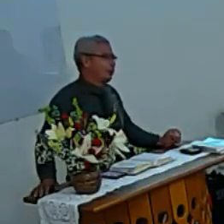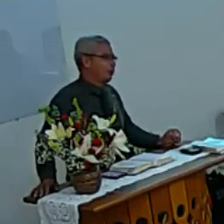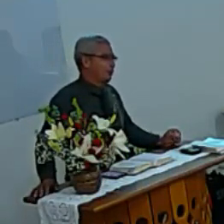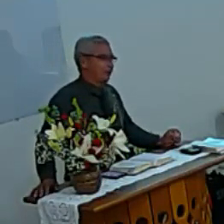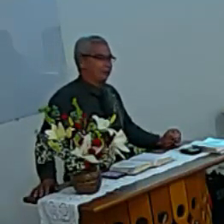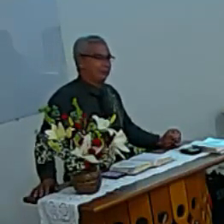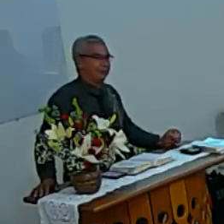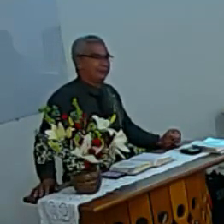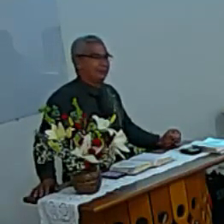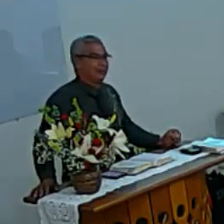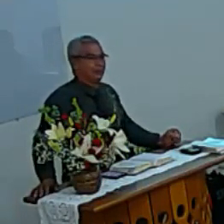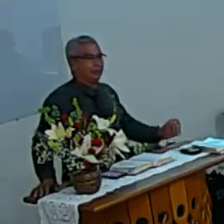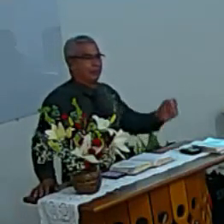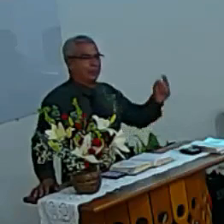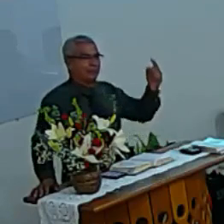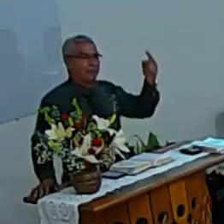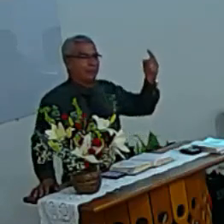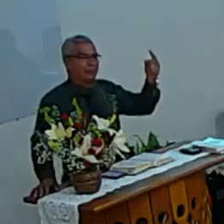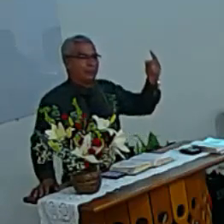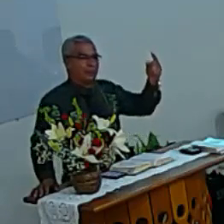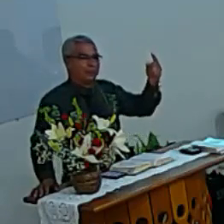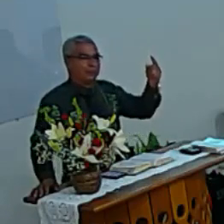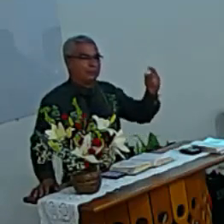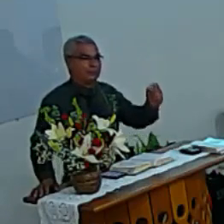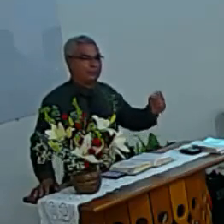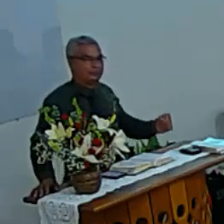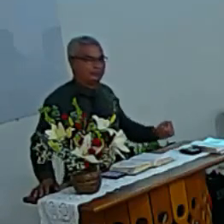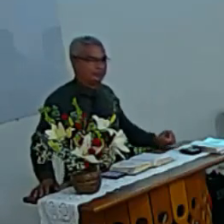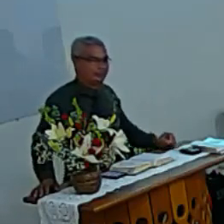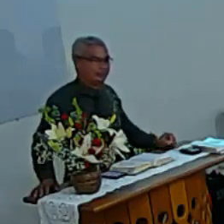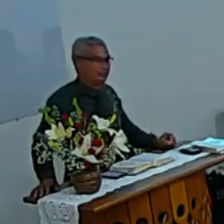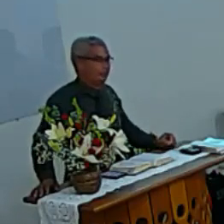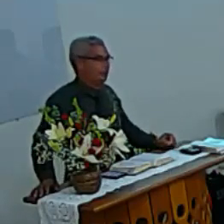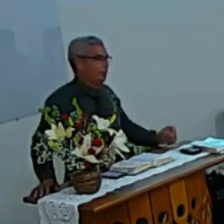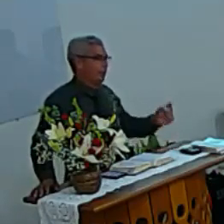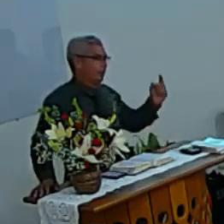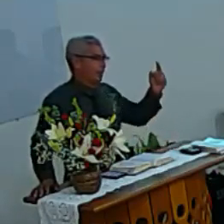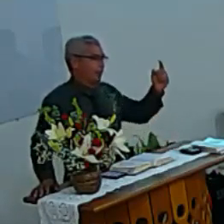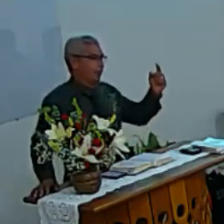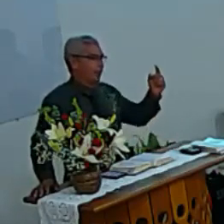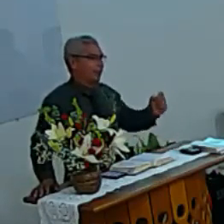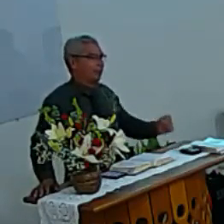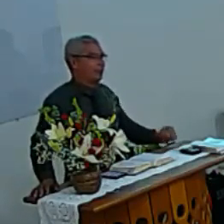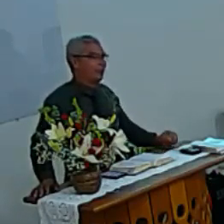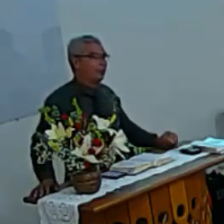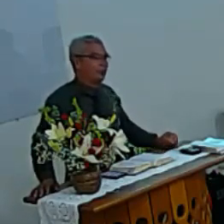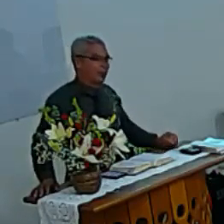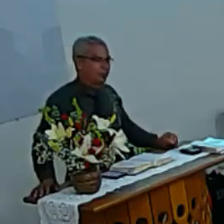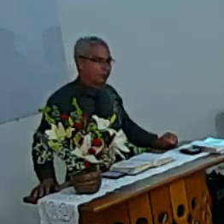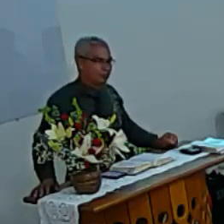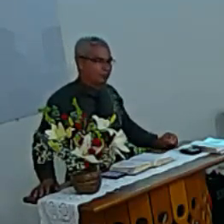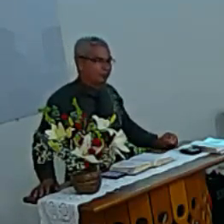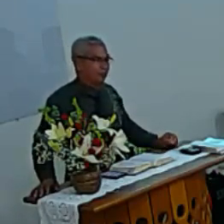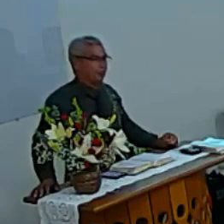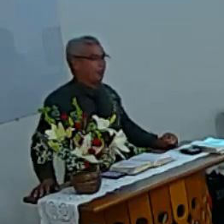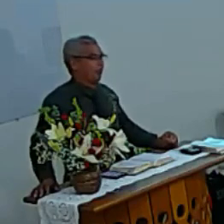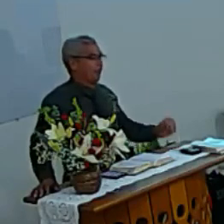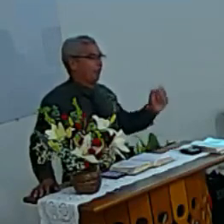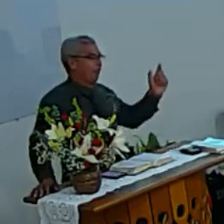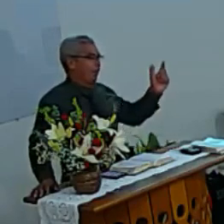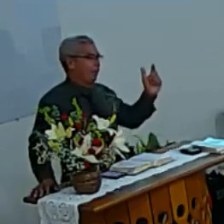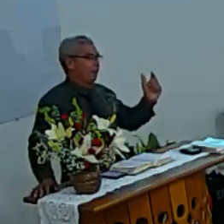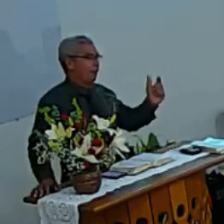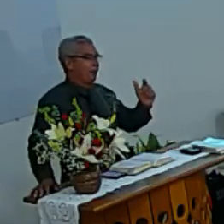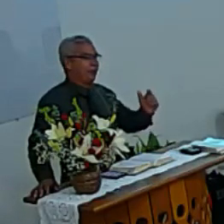The price is the salvation that Jesus paid on a cross. And that's why it talks about one coin. It